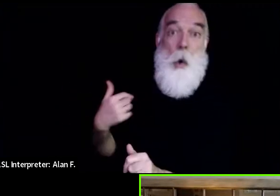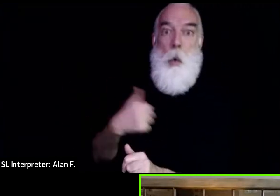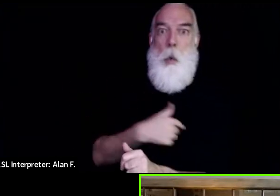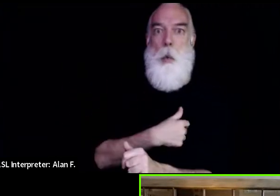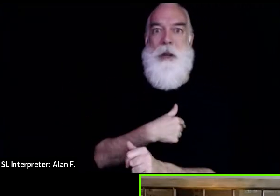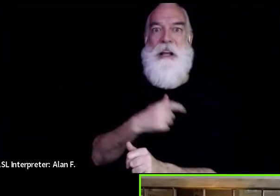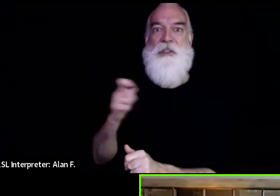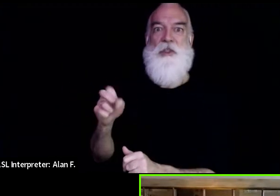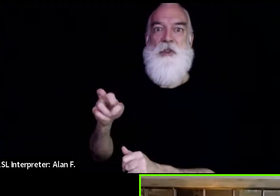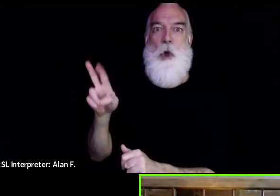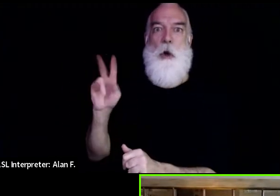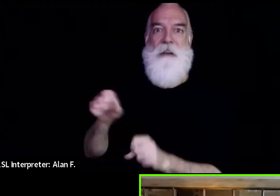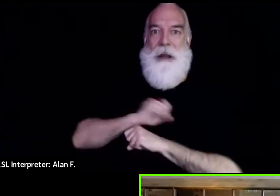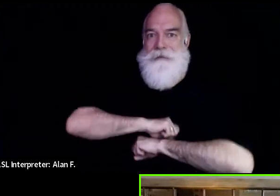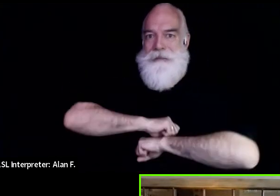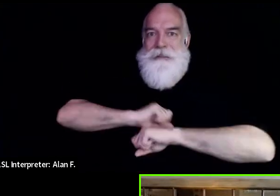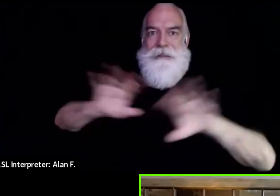surveys. We